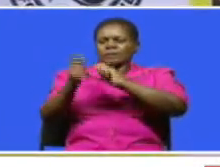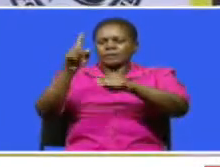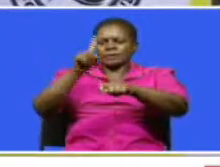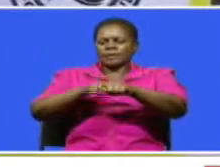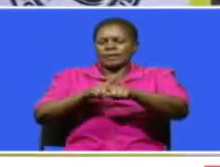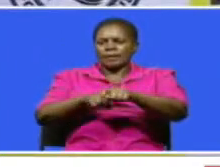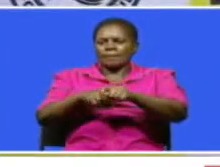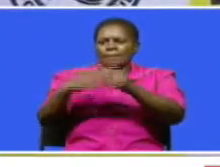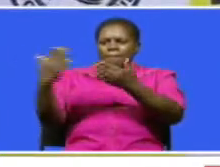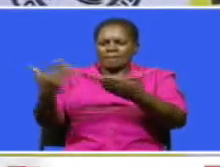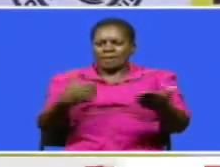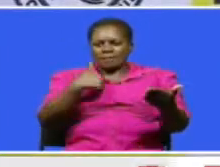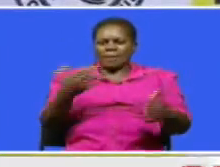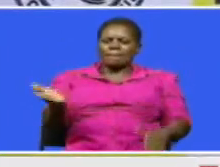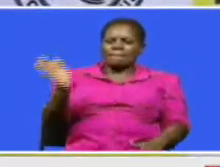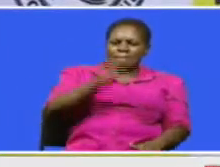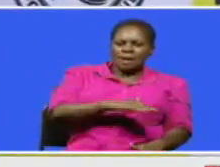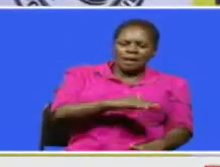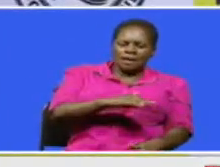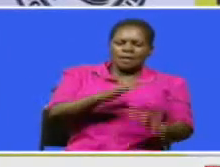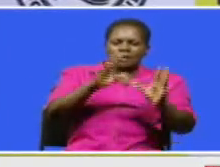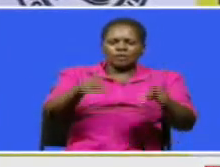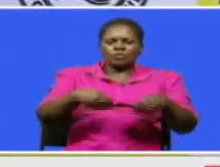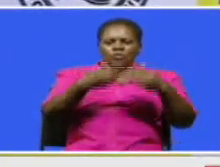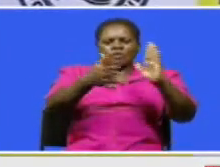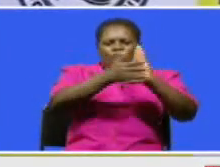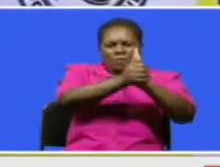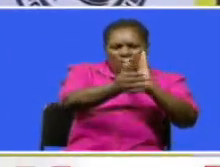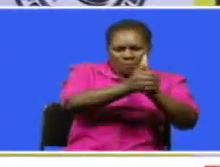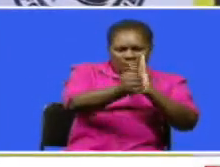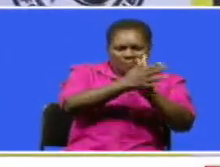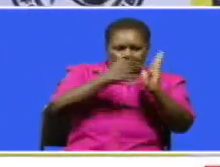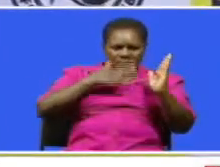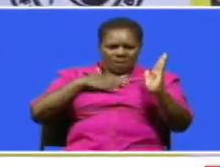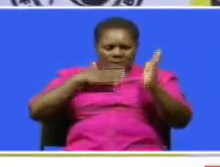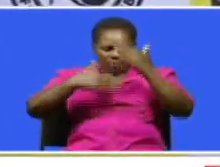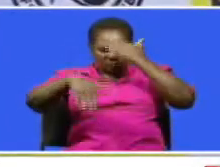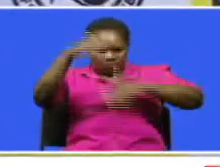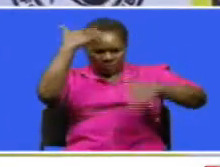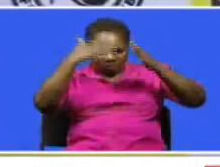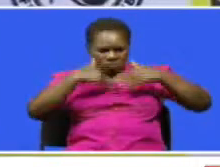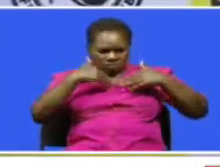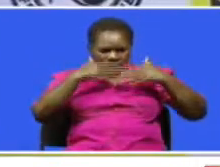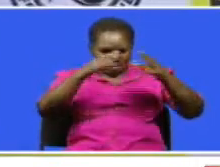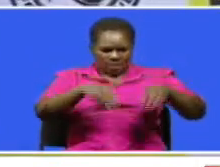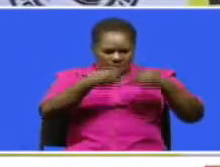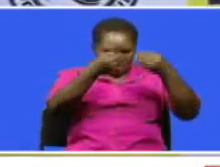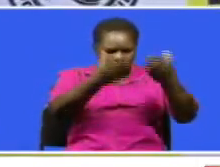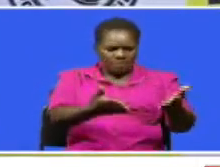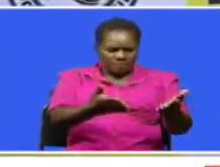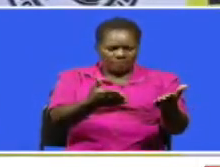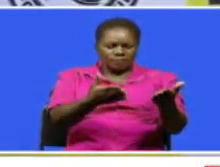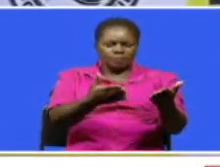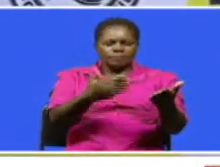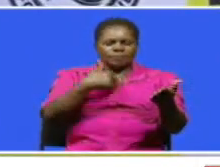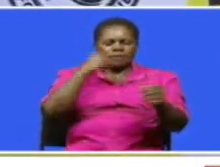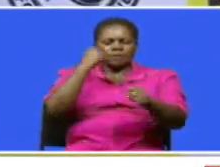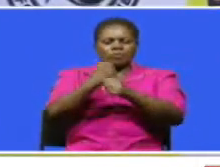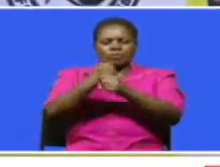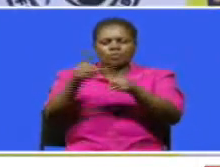now brings me back to give my expertise and my professional work as I've been